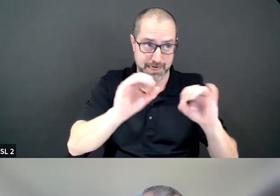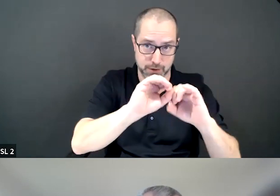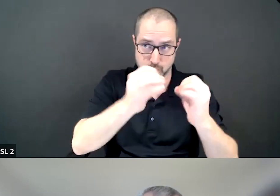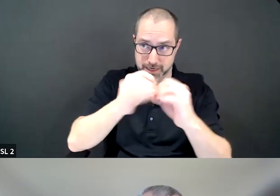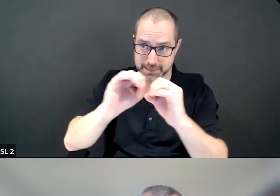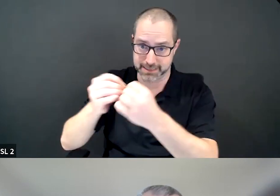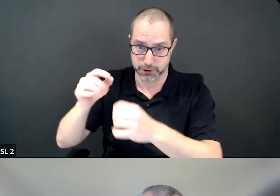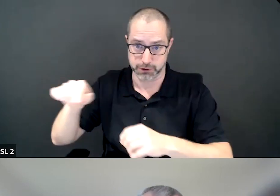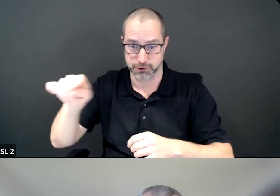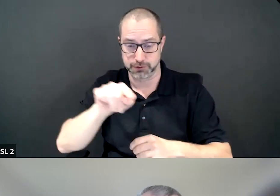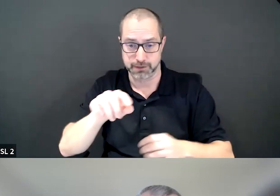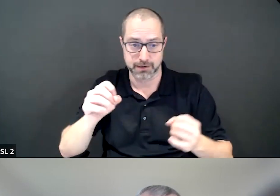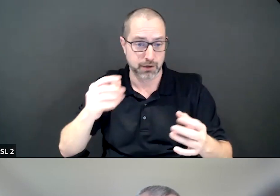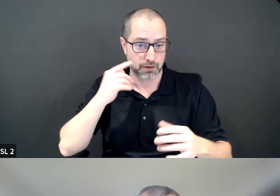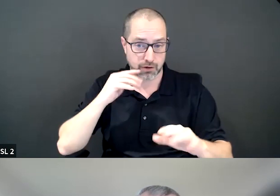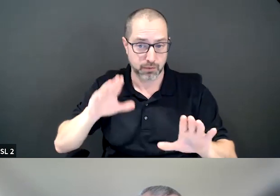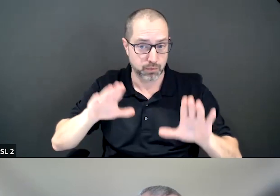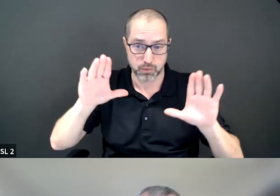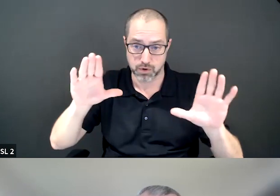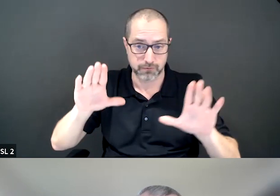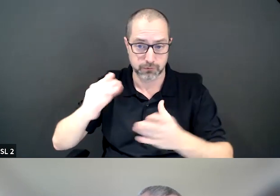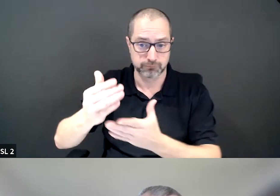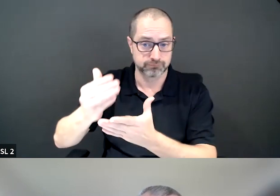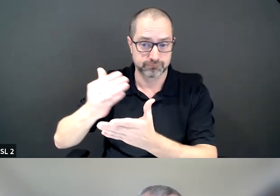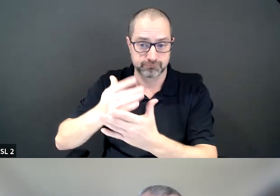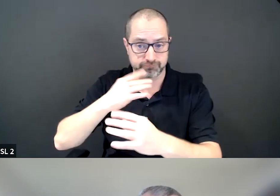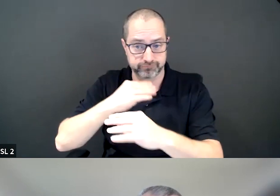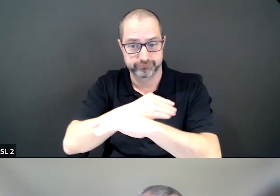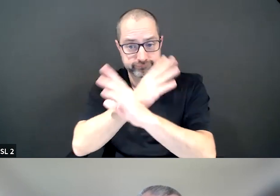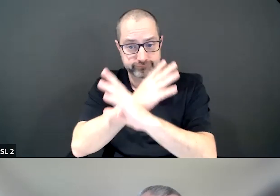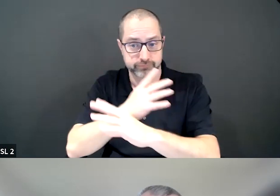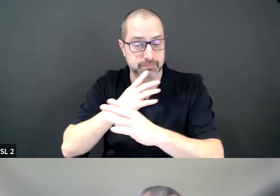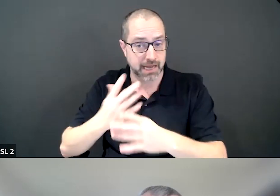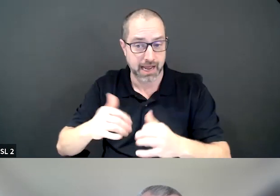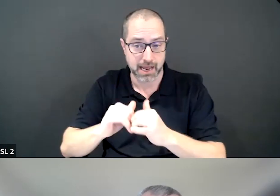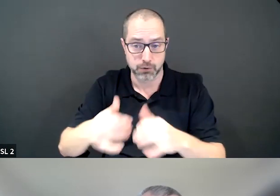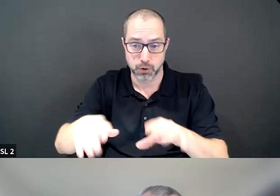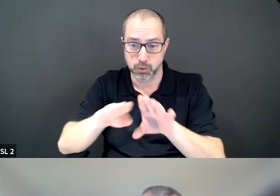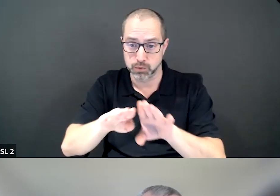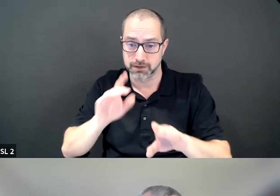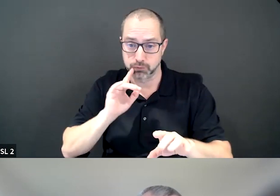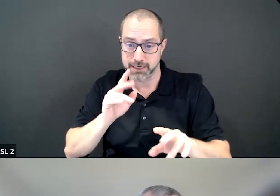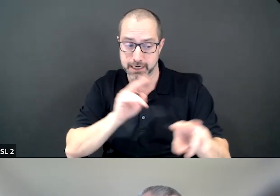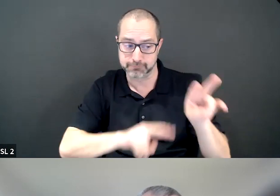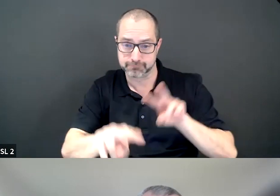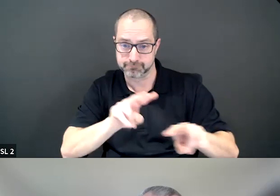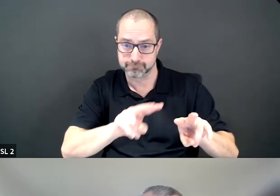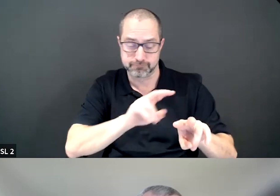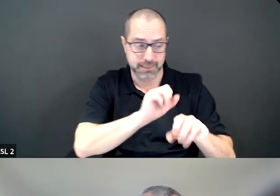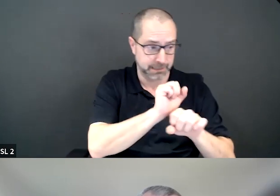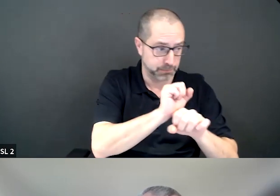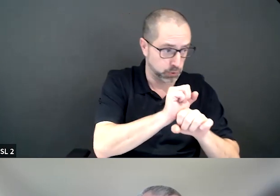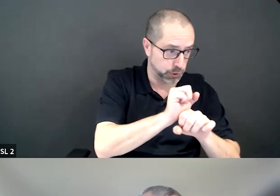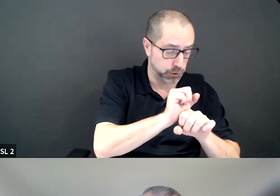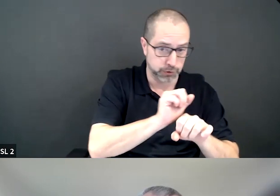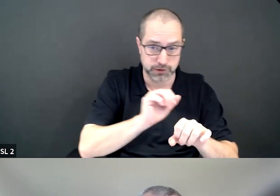great closing plenary for the conference if we could look at the opportunities for collaboration between employers and unions to make